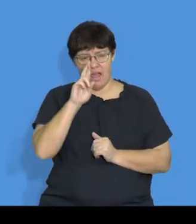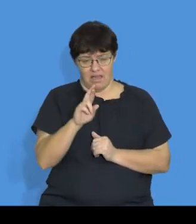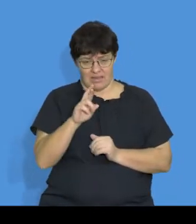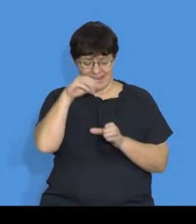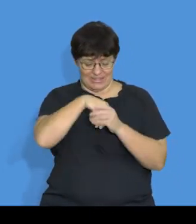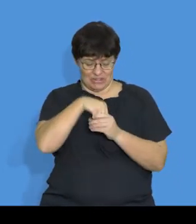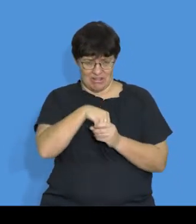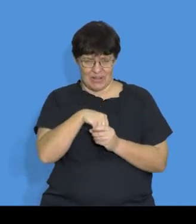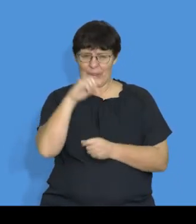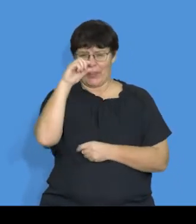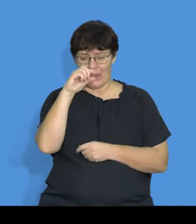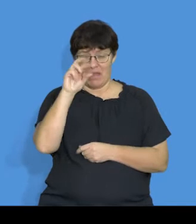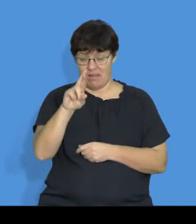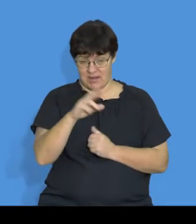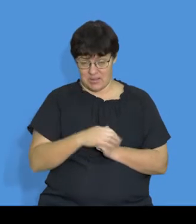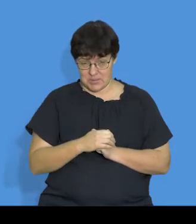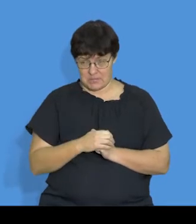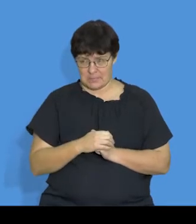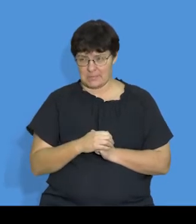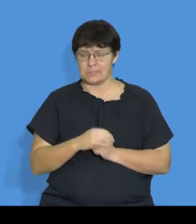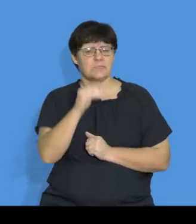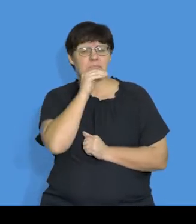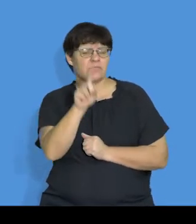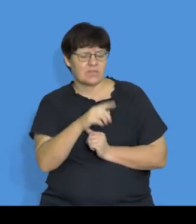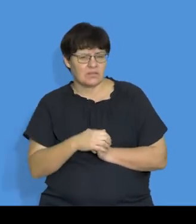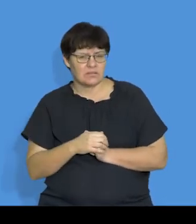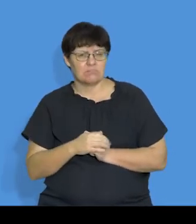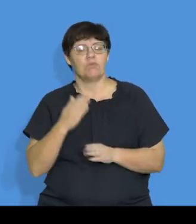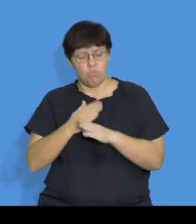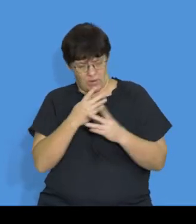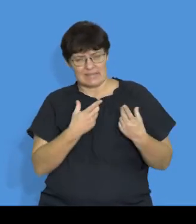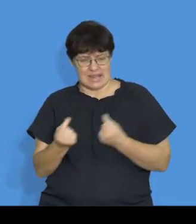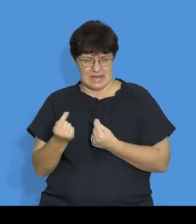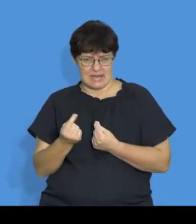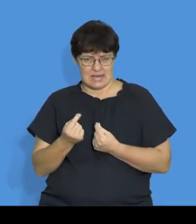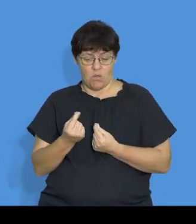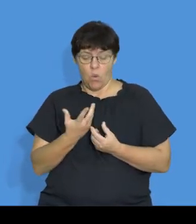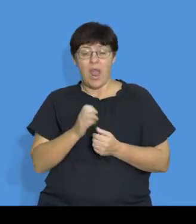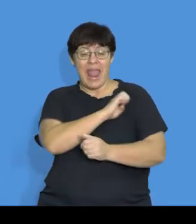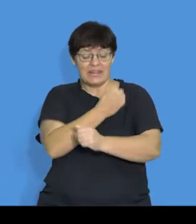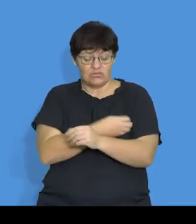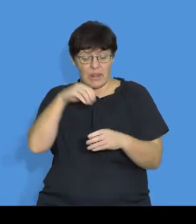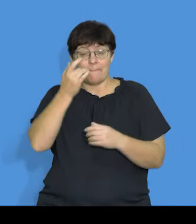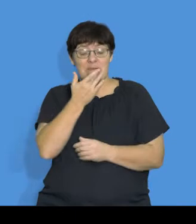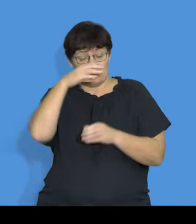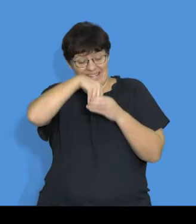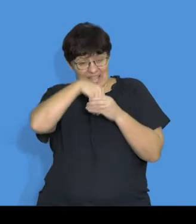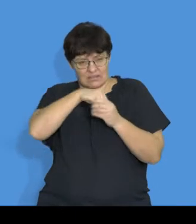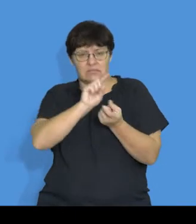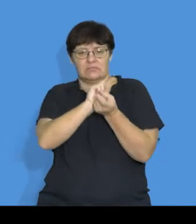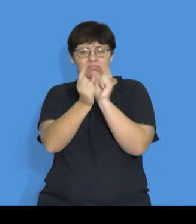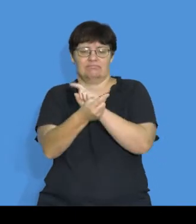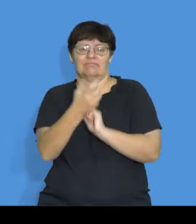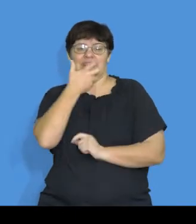resistance, small letter R. So what does that mean? It means work is done, or energy inside the battery is converted